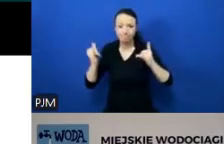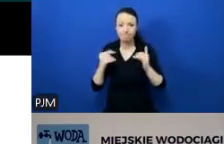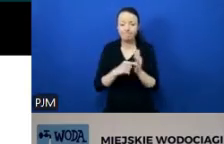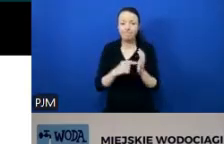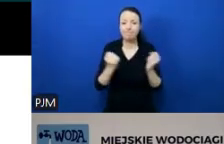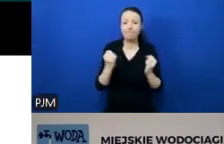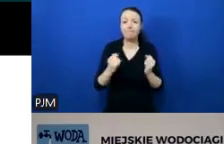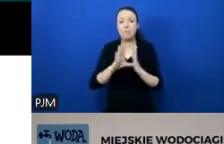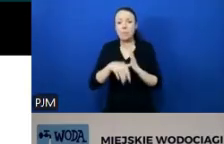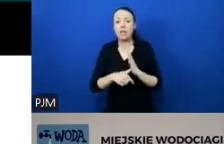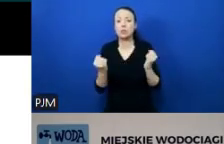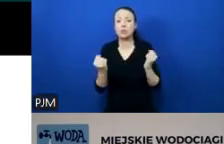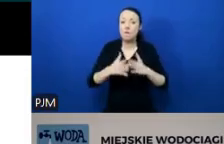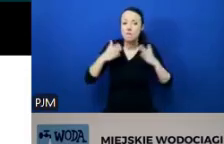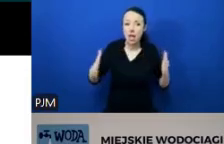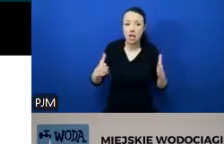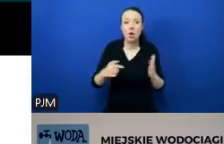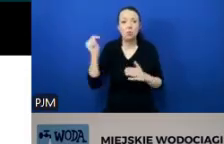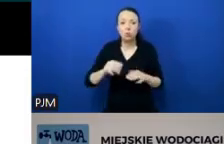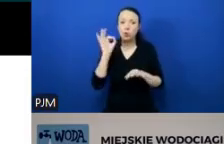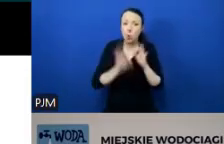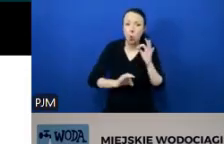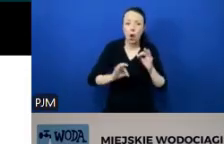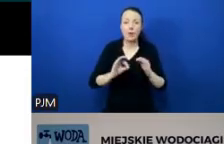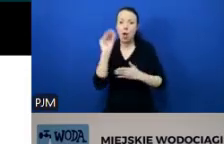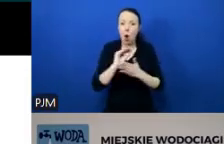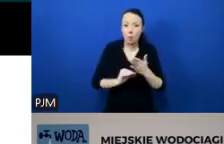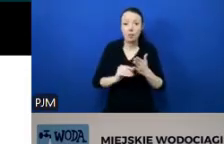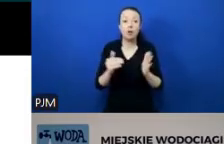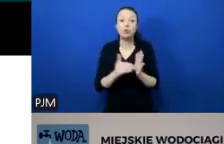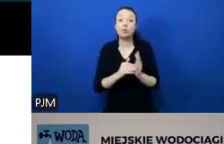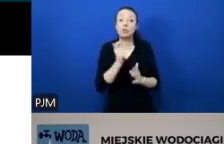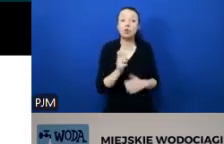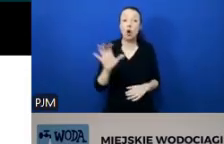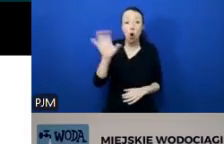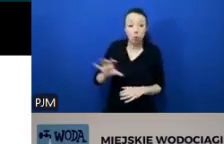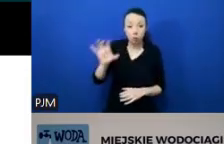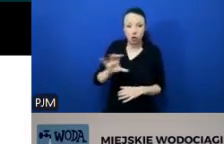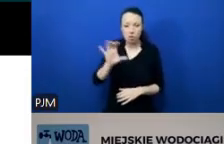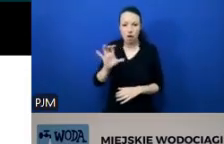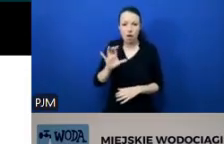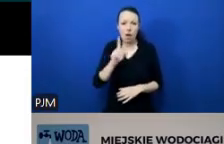that had to be created, especially for larger cities. It's absolutely necessary.